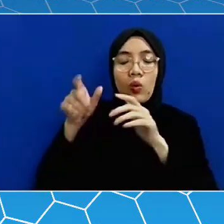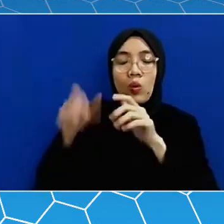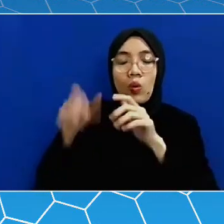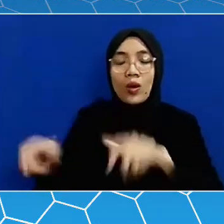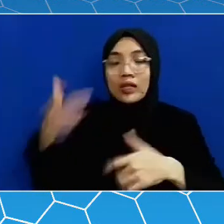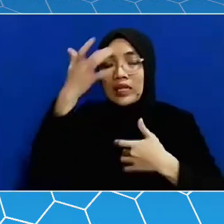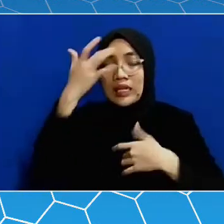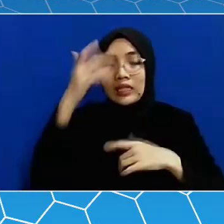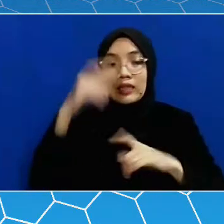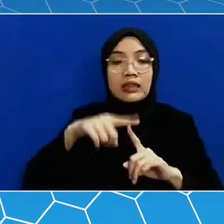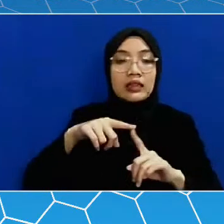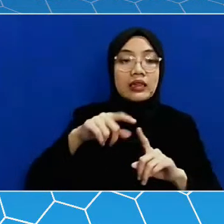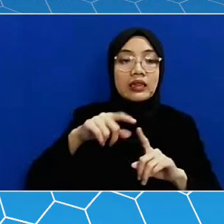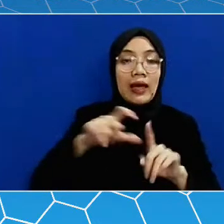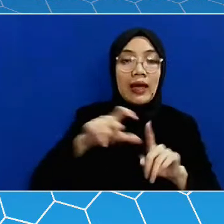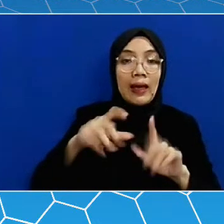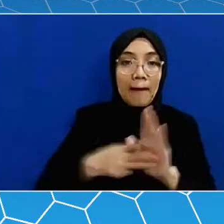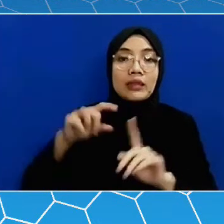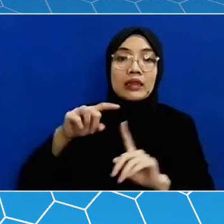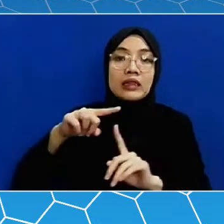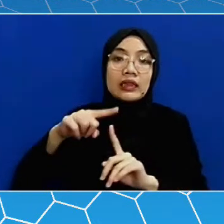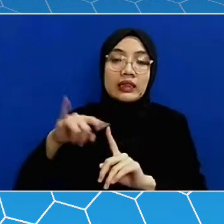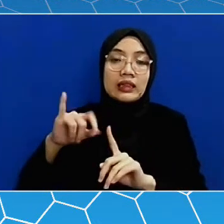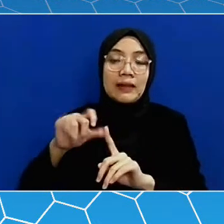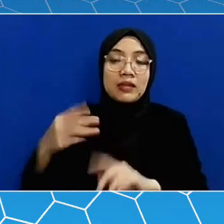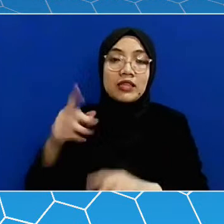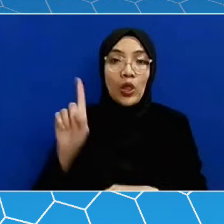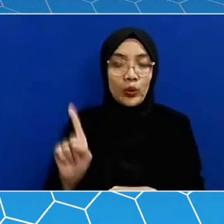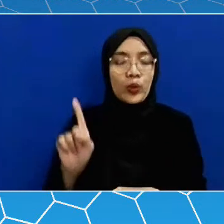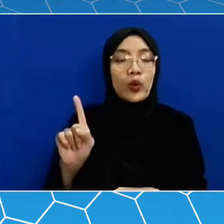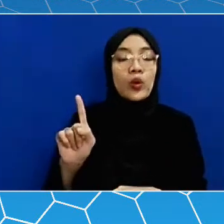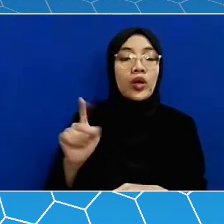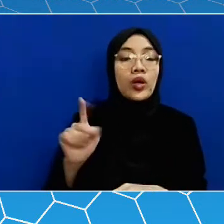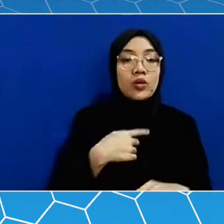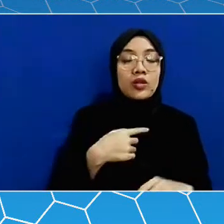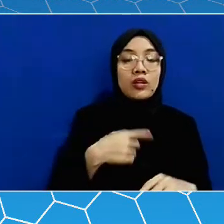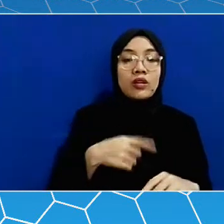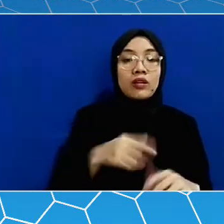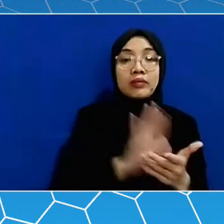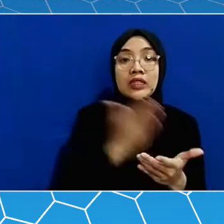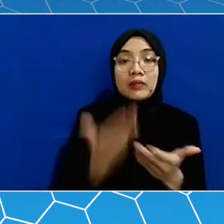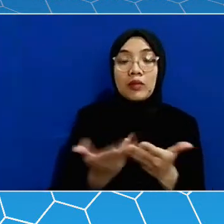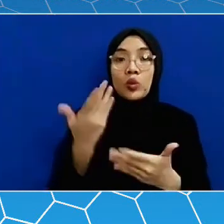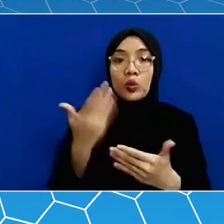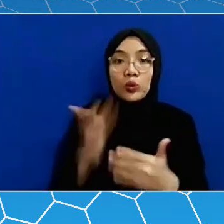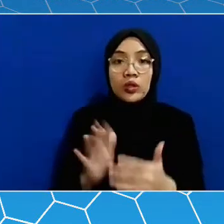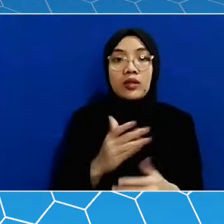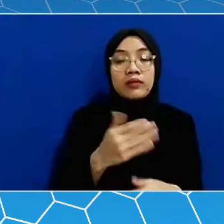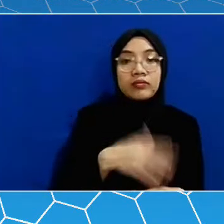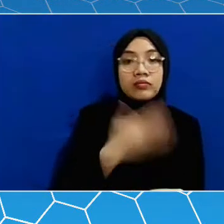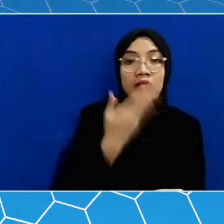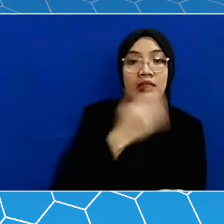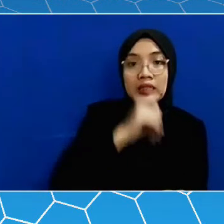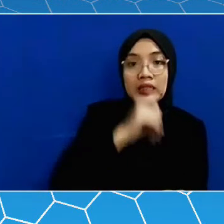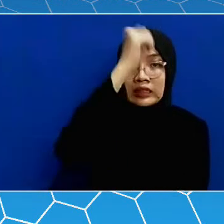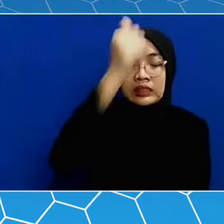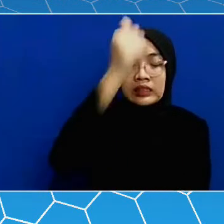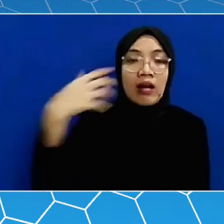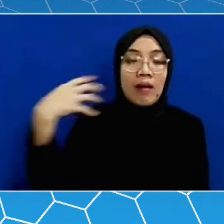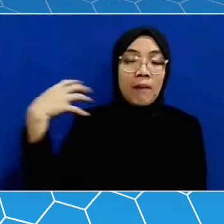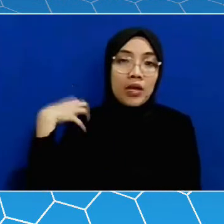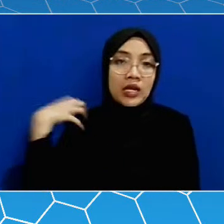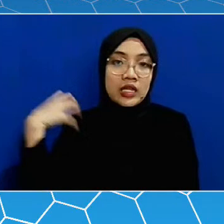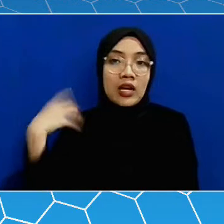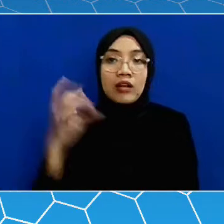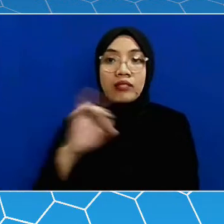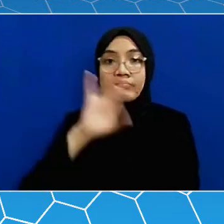of our content. We're now doing a lot of work in the Middle East, in India, in the US, and about to start a project in Malaysia. But even